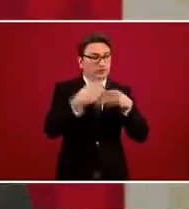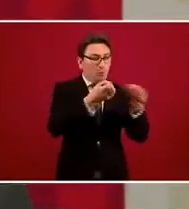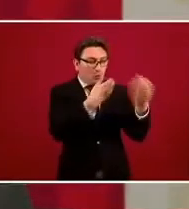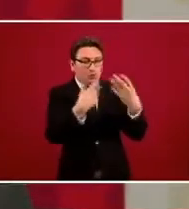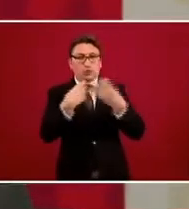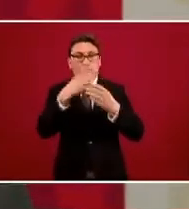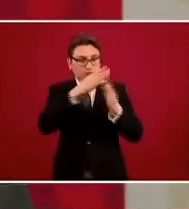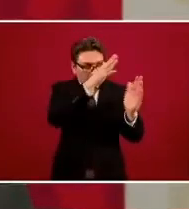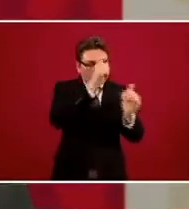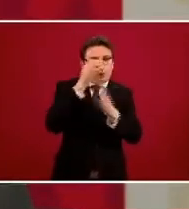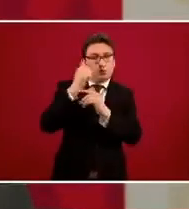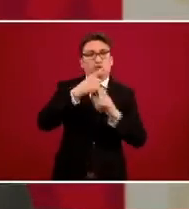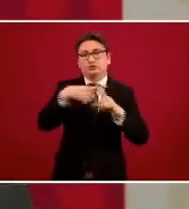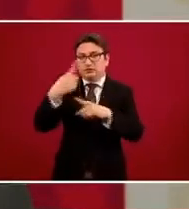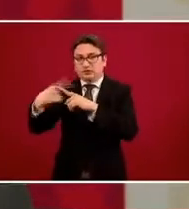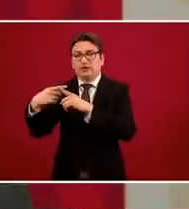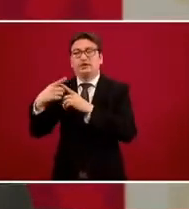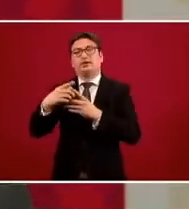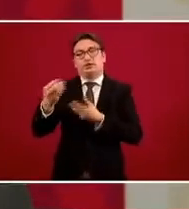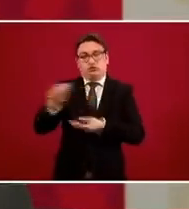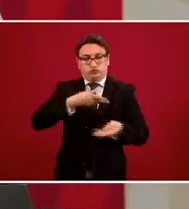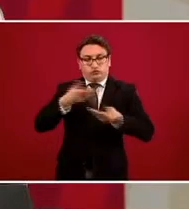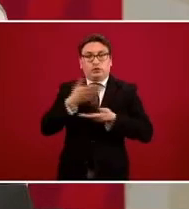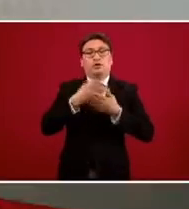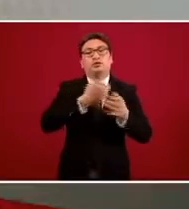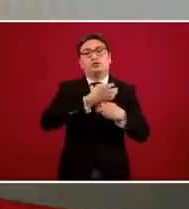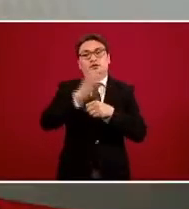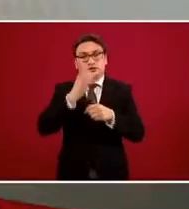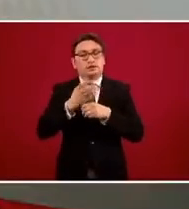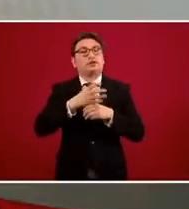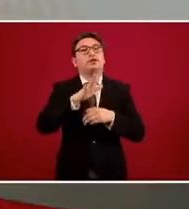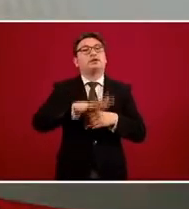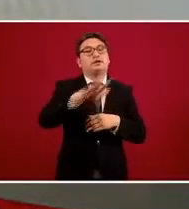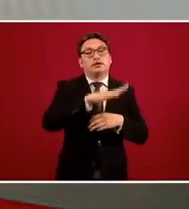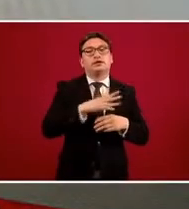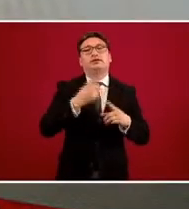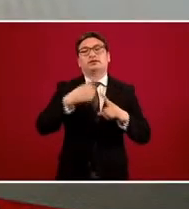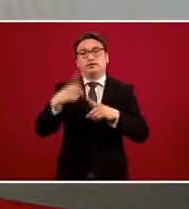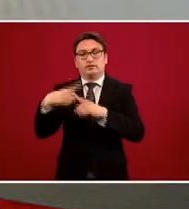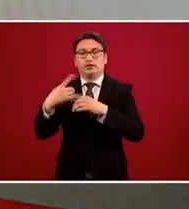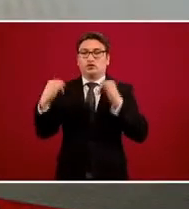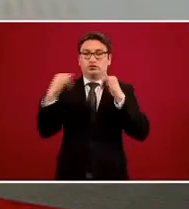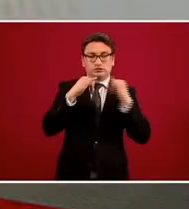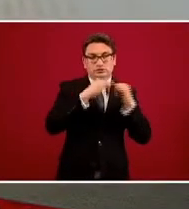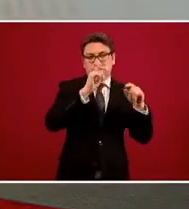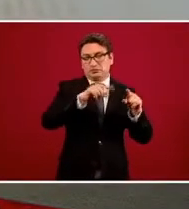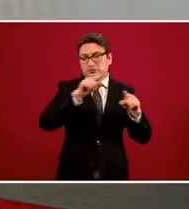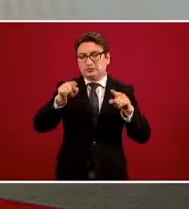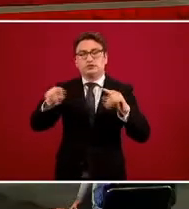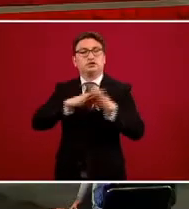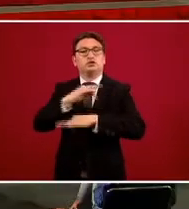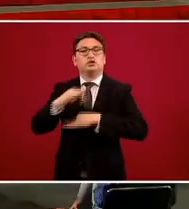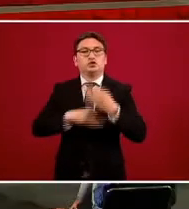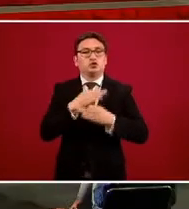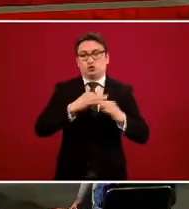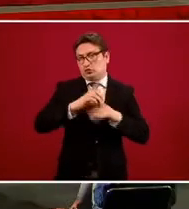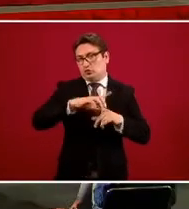and more updates on all of these collaboration agreements and interinstitutional efforts.